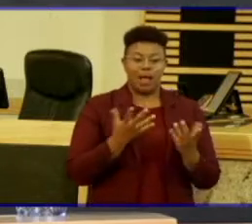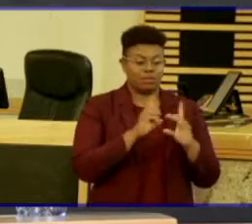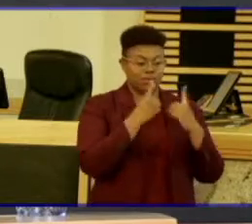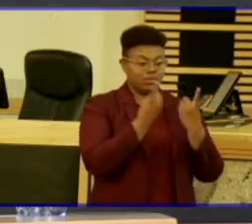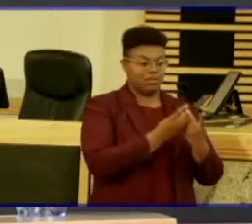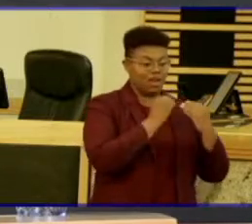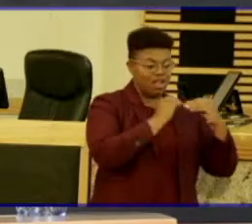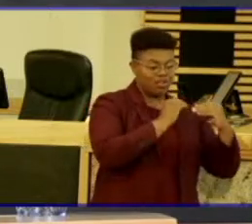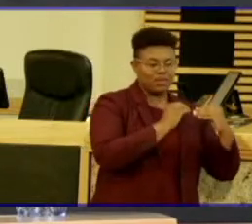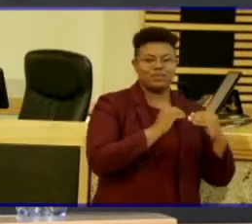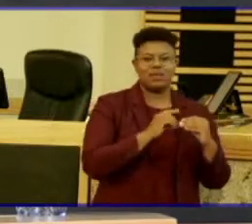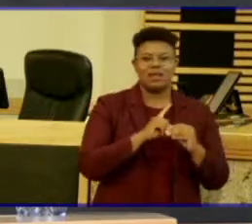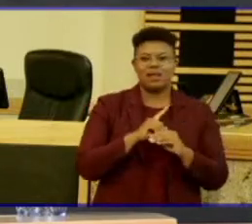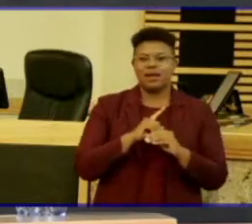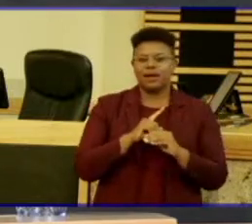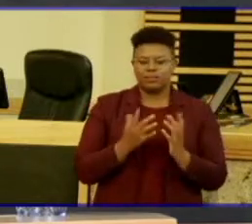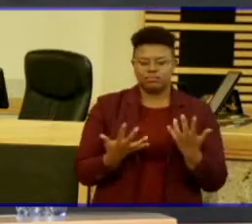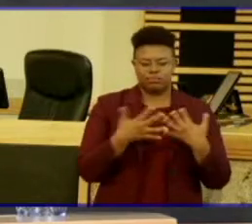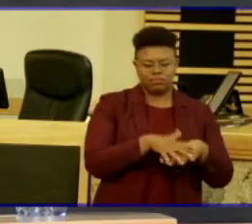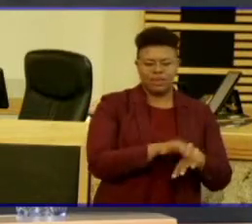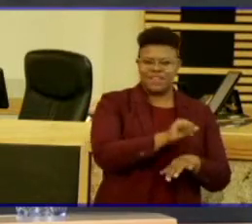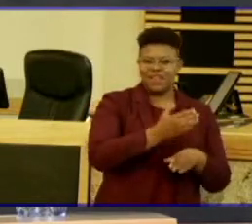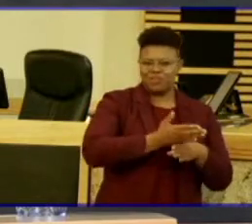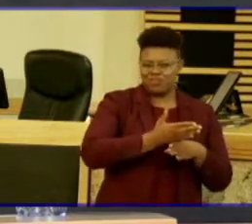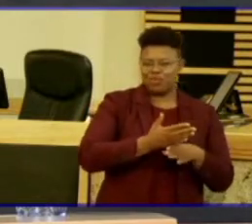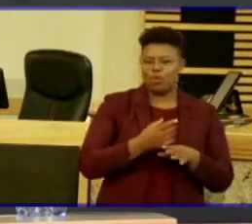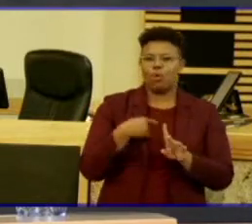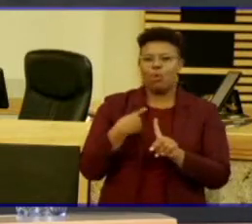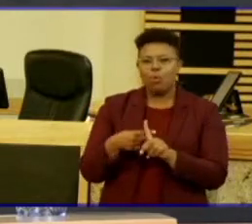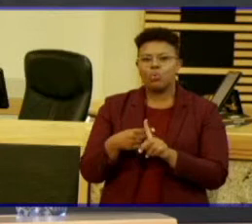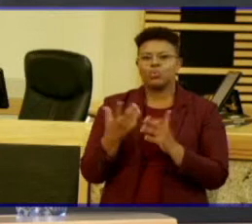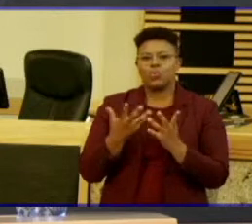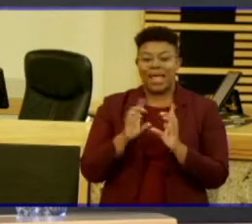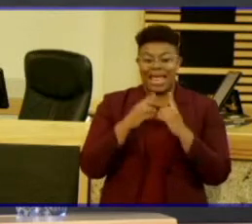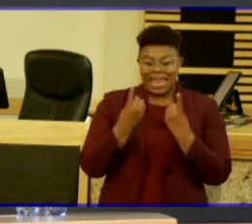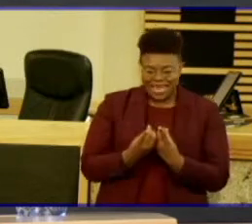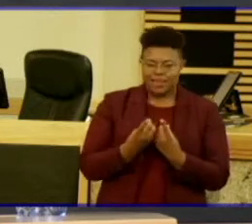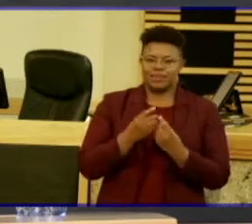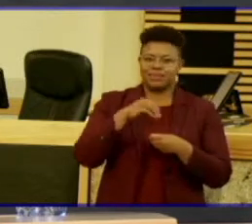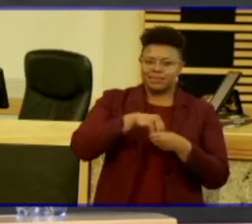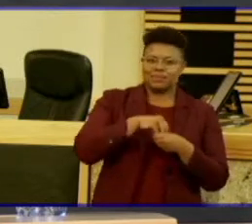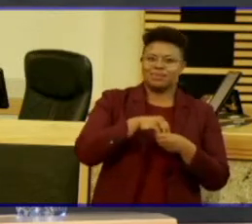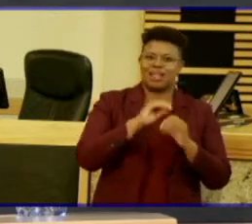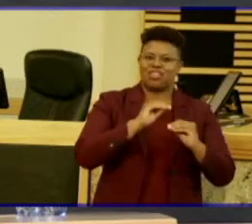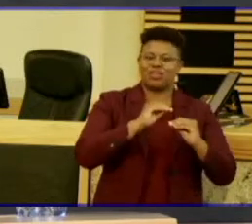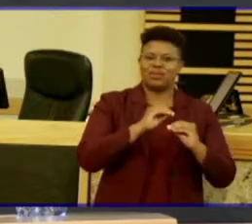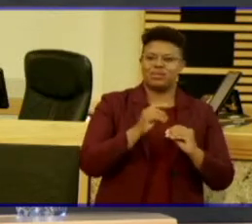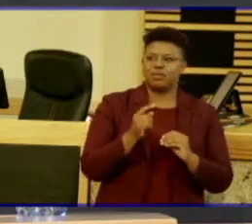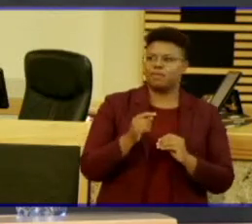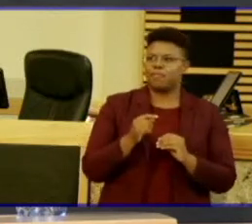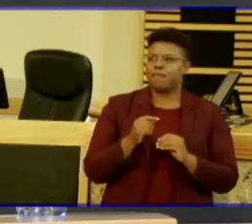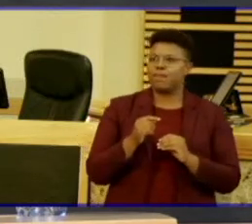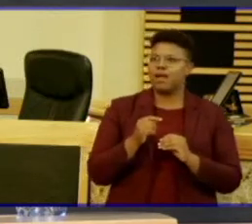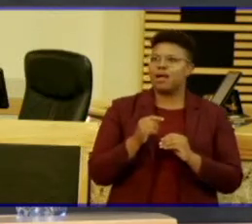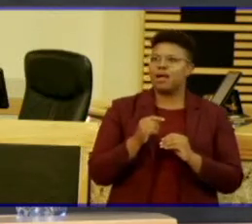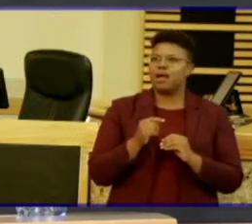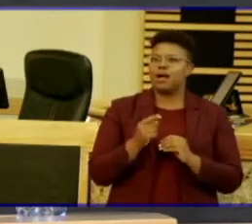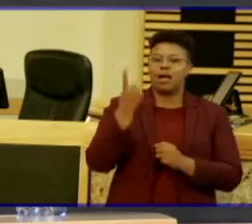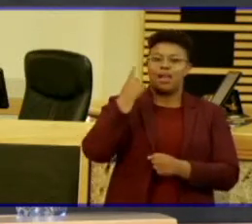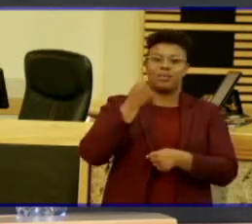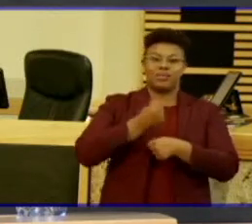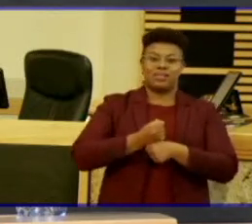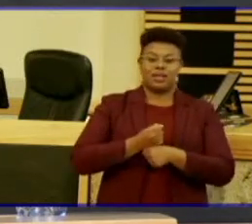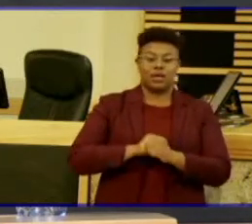of Education. We are also consolidating the function in the Department of Education. The last year, due